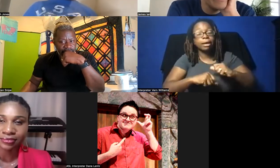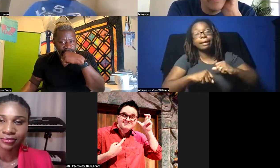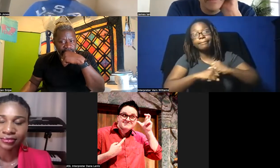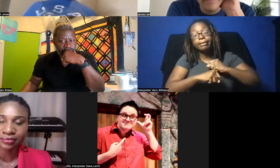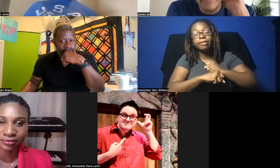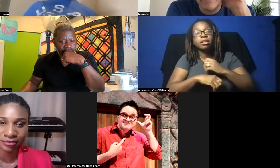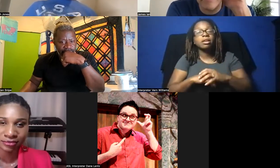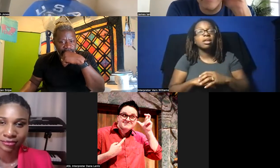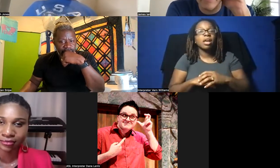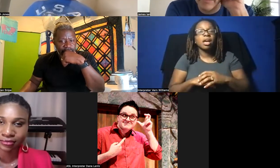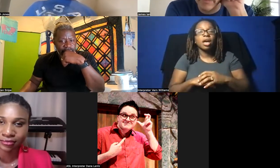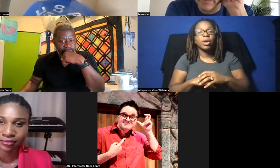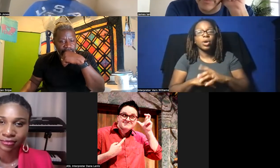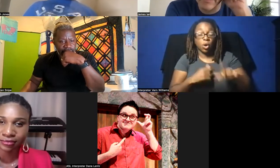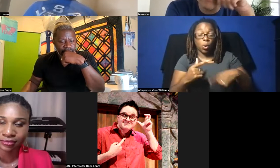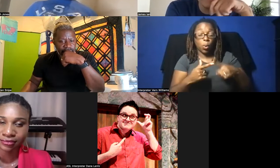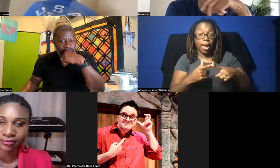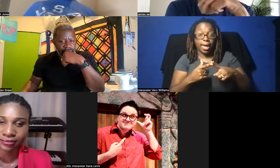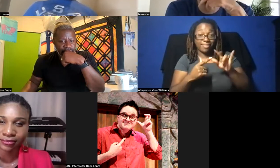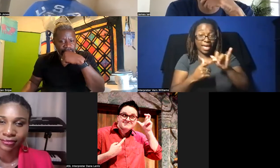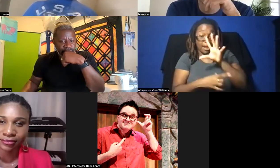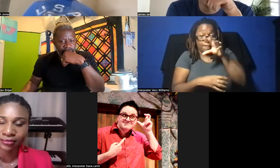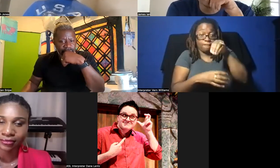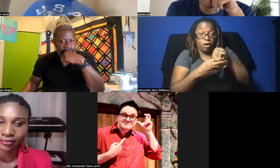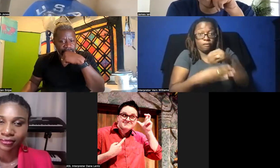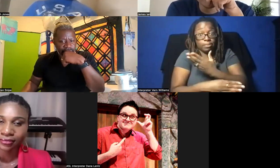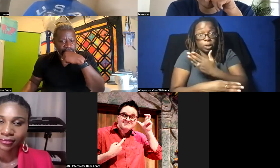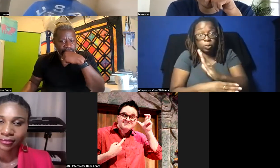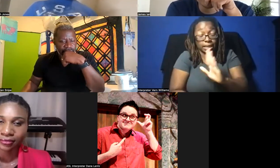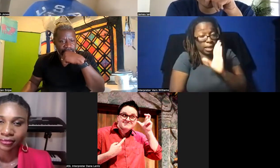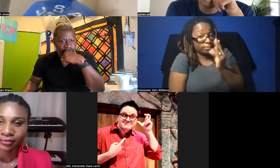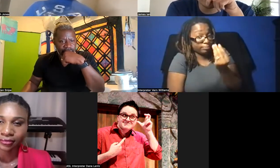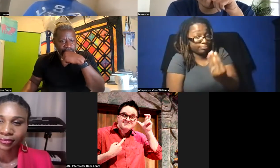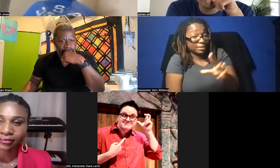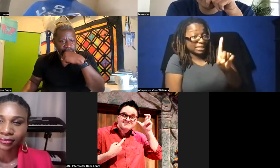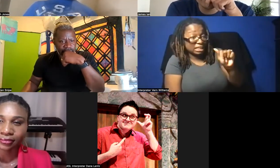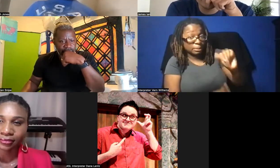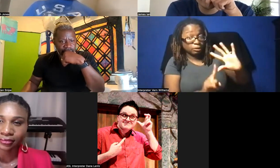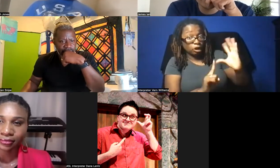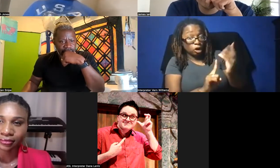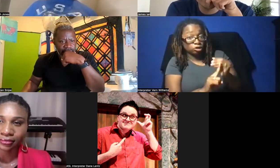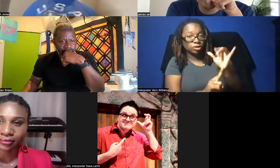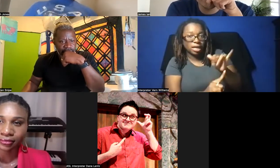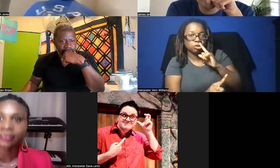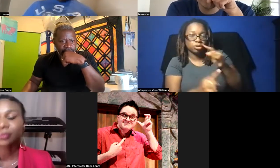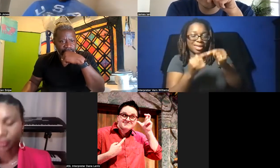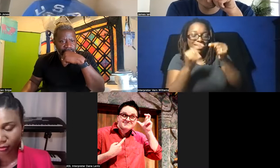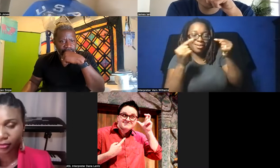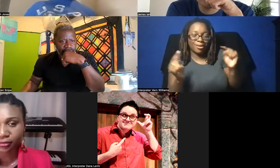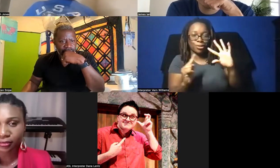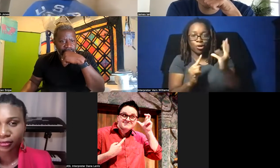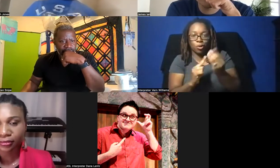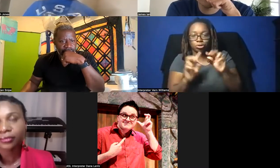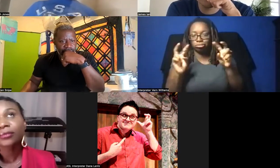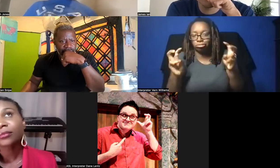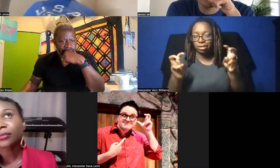when you tie that into music, I would actually argue that disability culture is in fact counterculture. You know what I mean? The civil